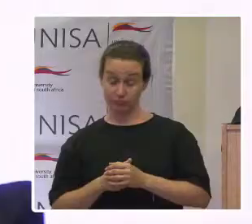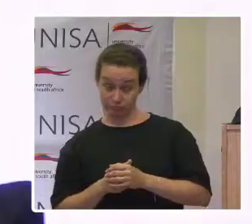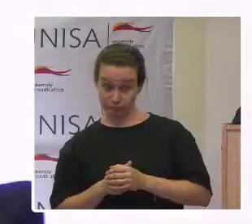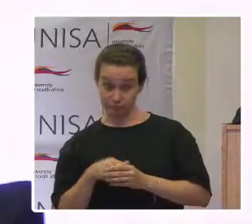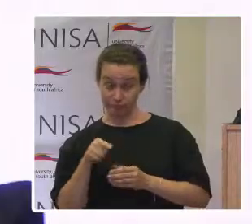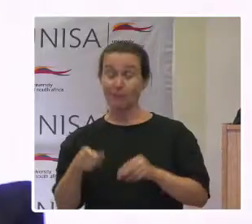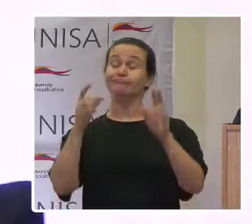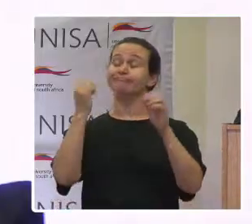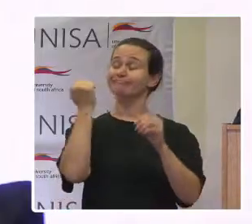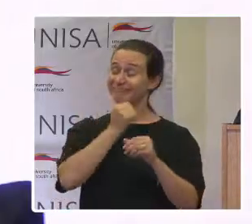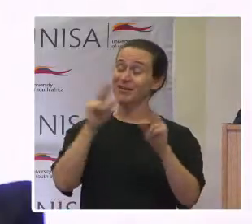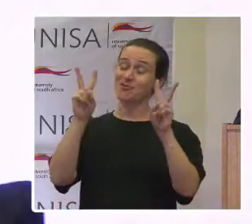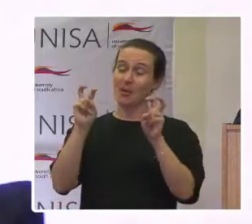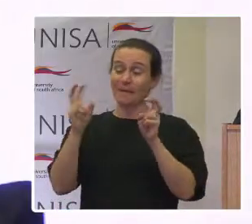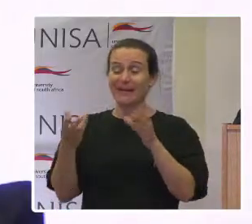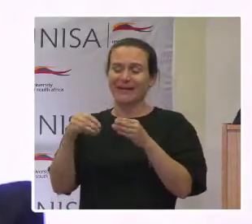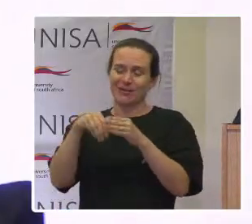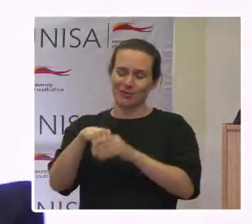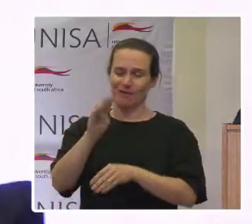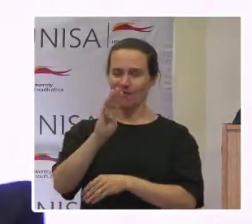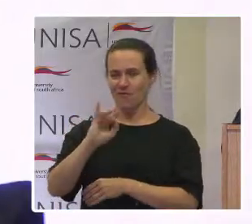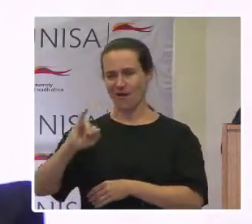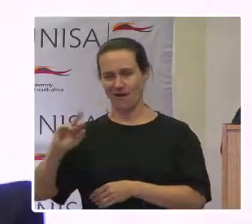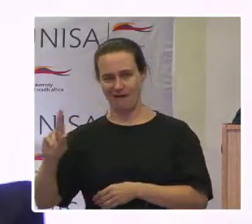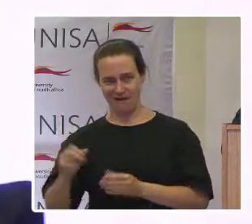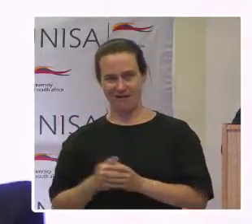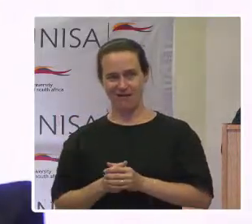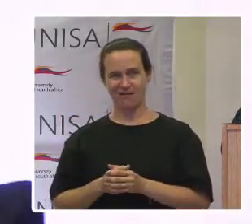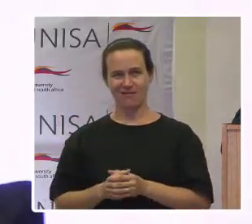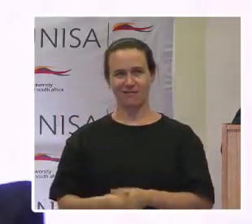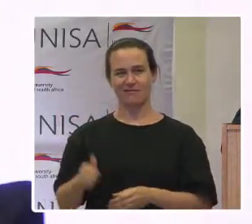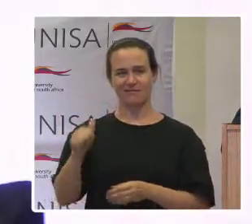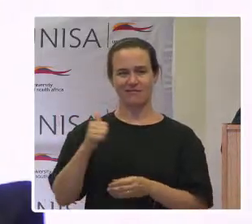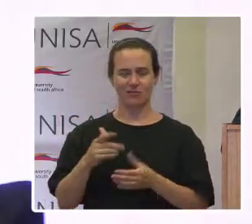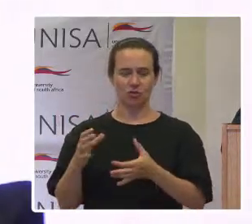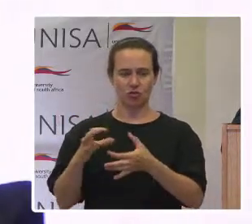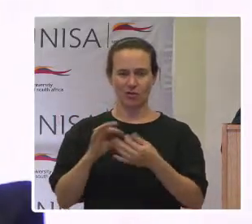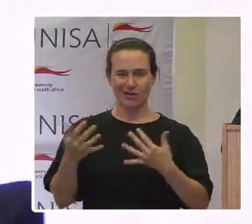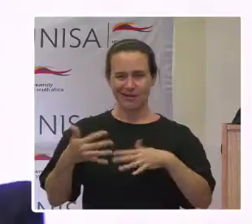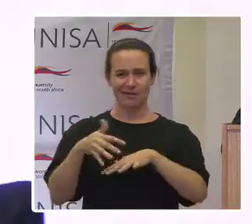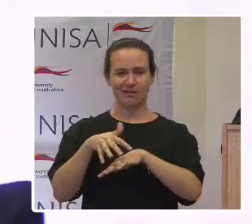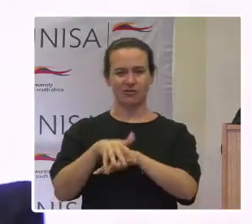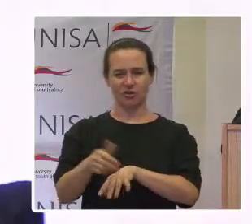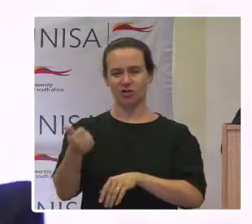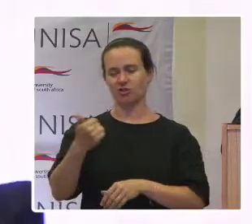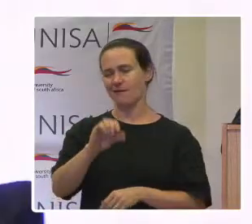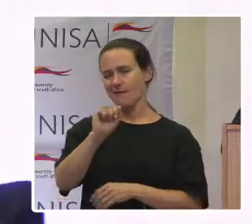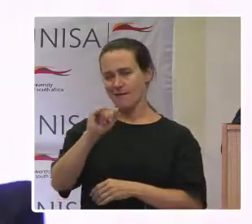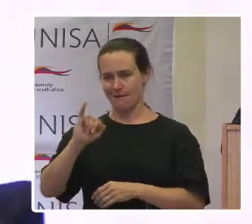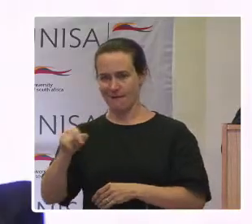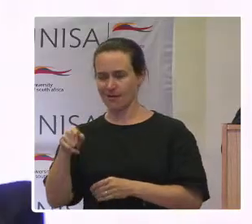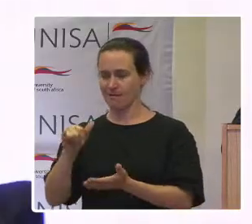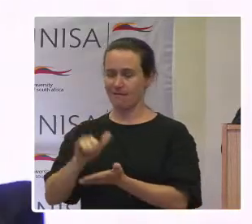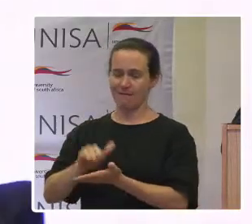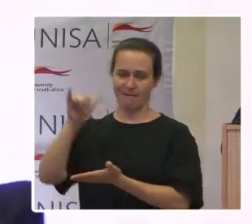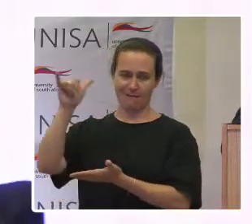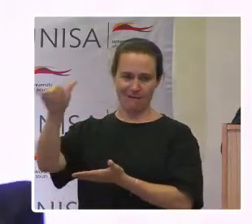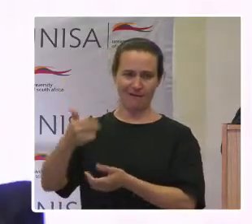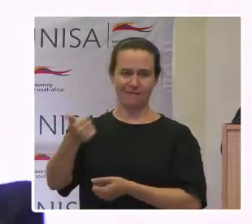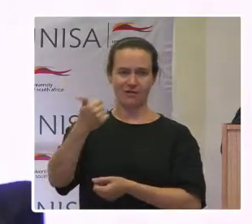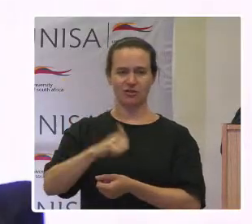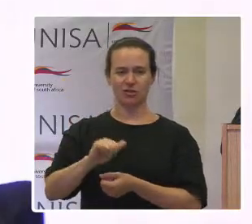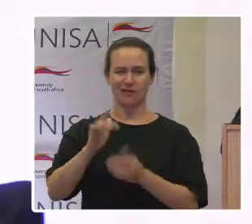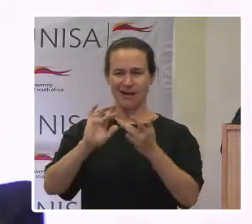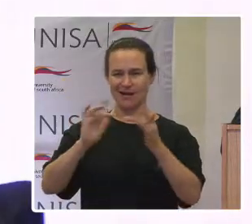Topics include the fourth industrial revolution technologies, drone integration, artificial intelligence in aviation, and